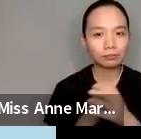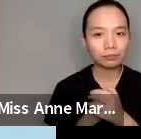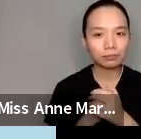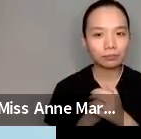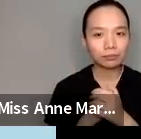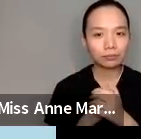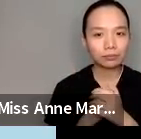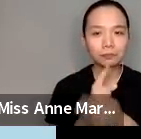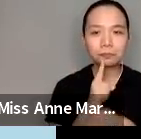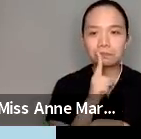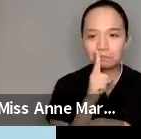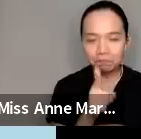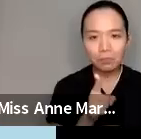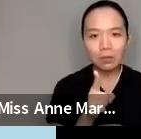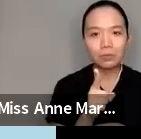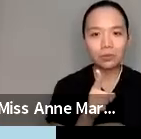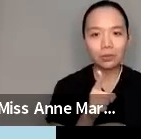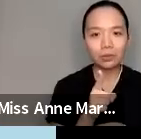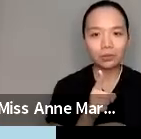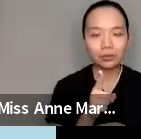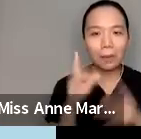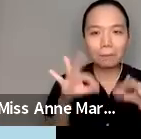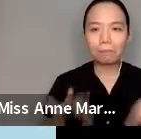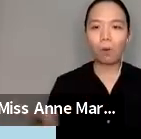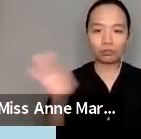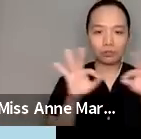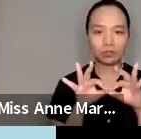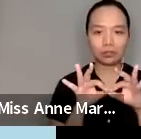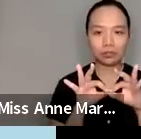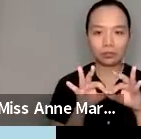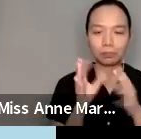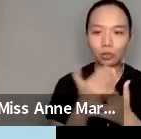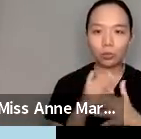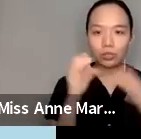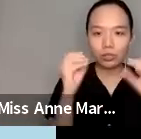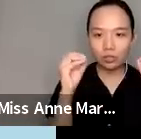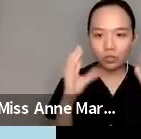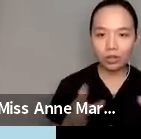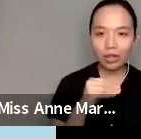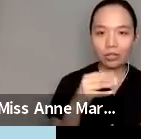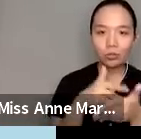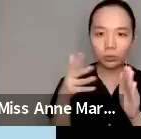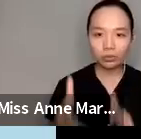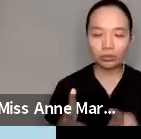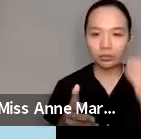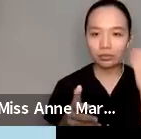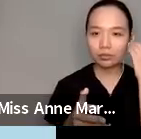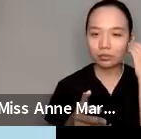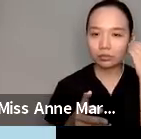an absolute importance between the teachers and students, that